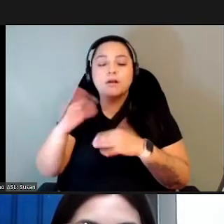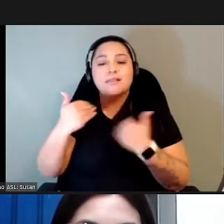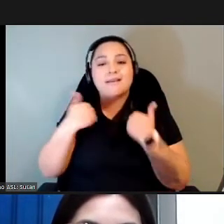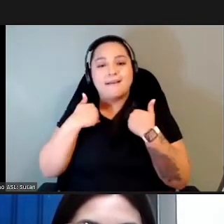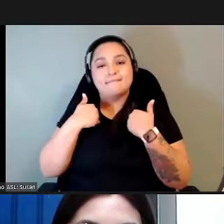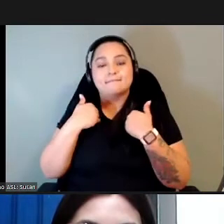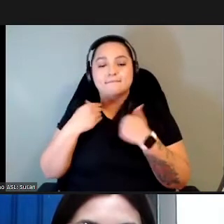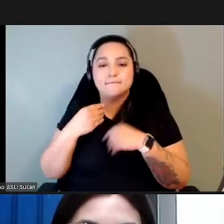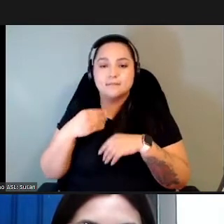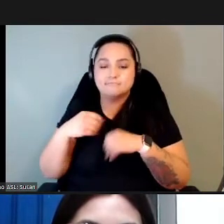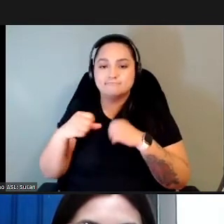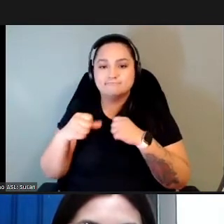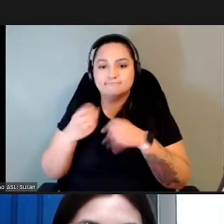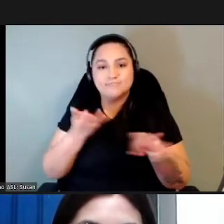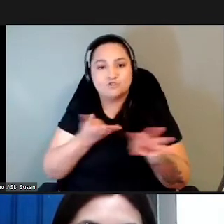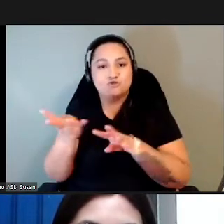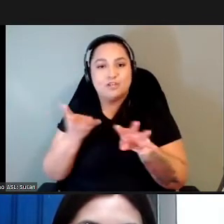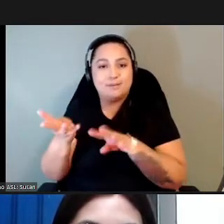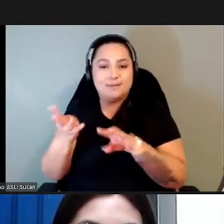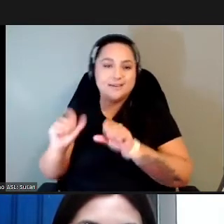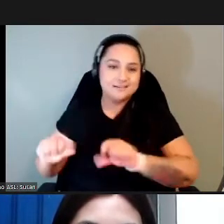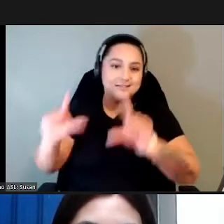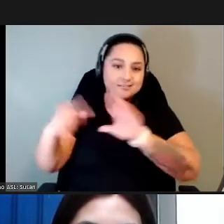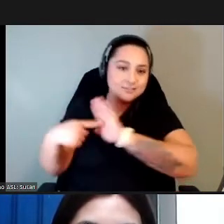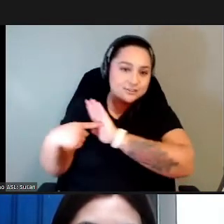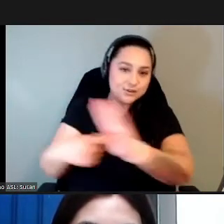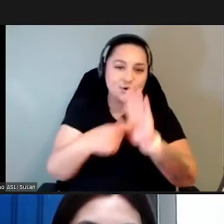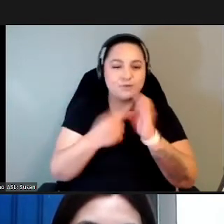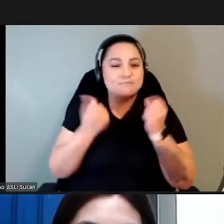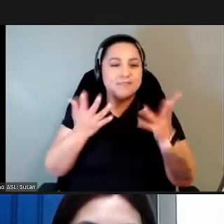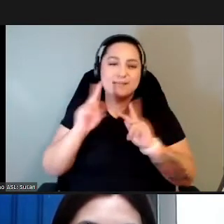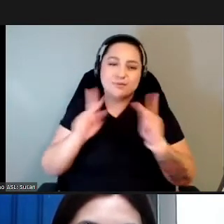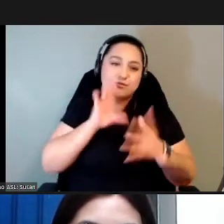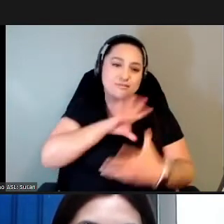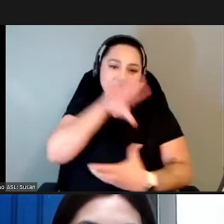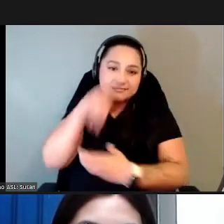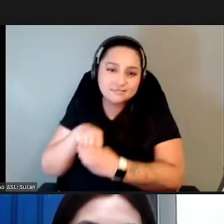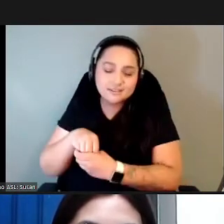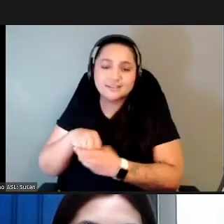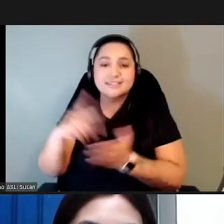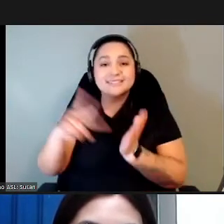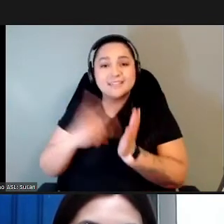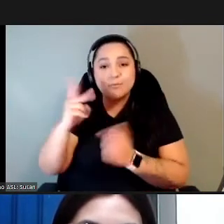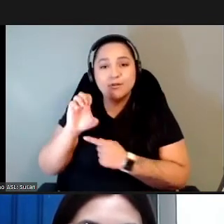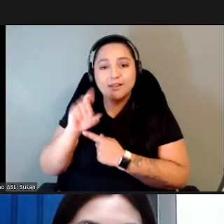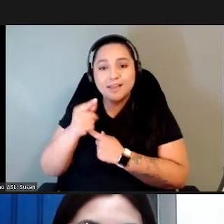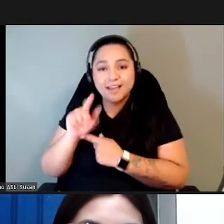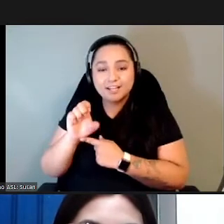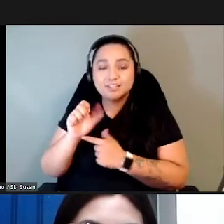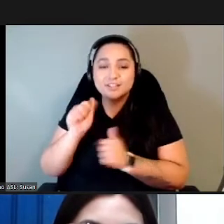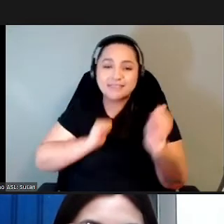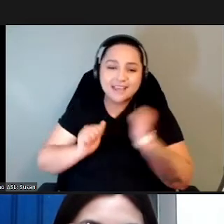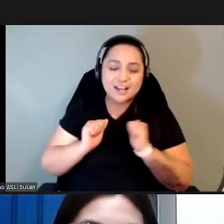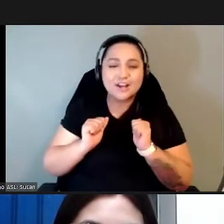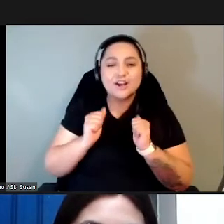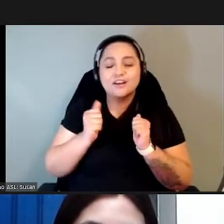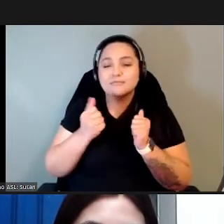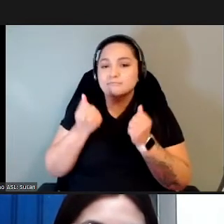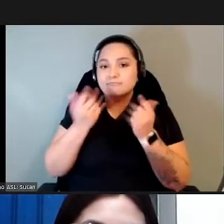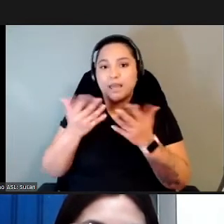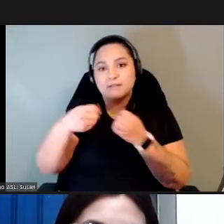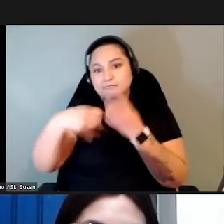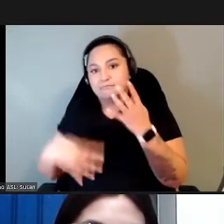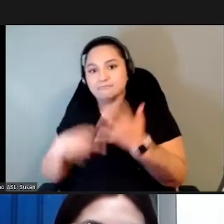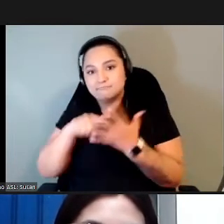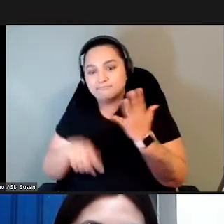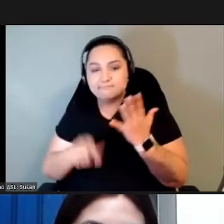Theater Commons, the National Black Theater, David Bollier, and Double Edge Theater, and many others. So please come back again